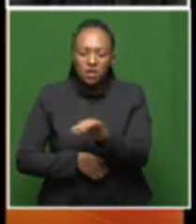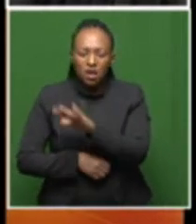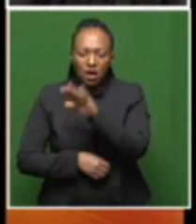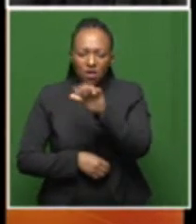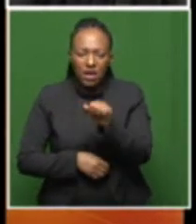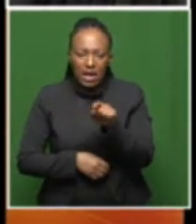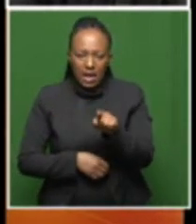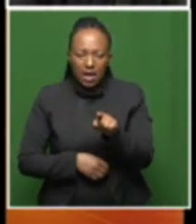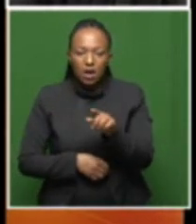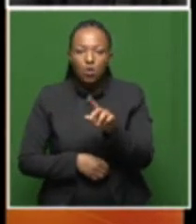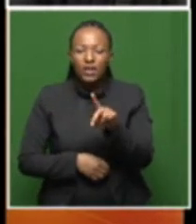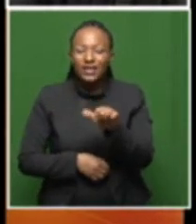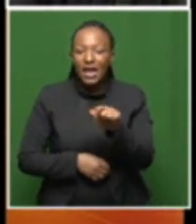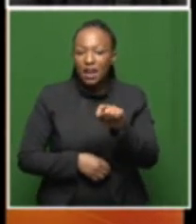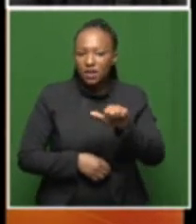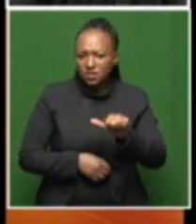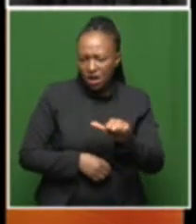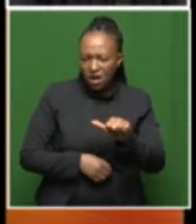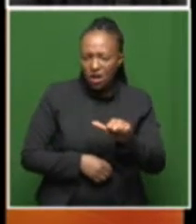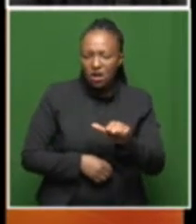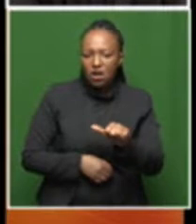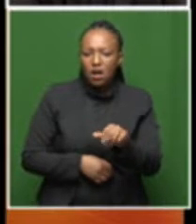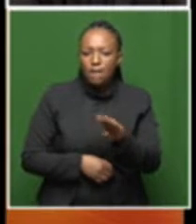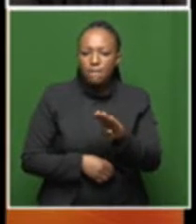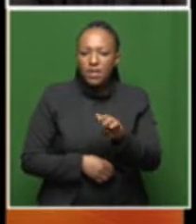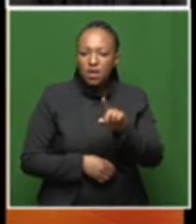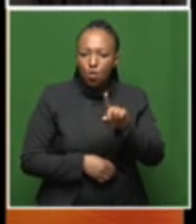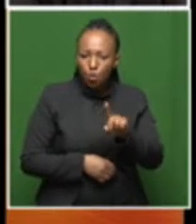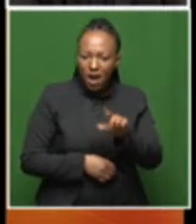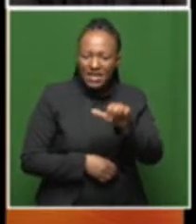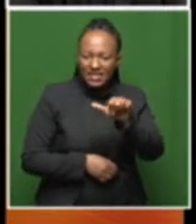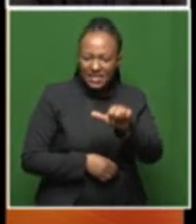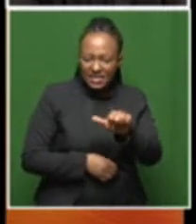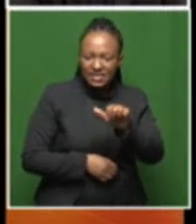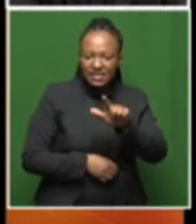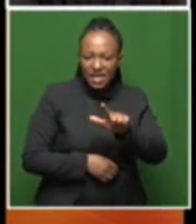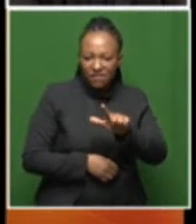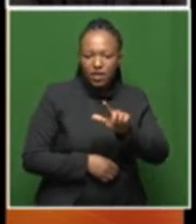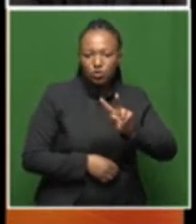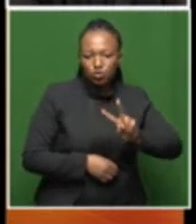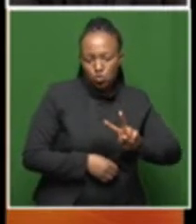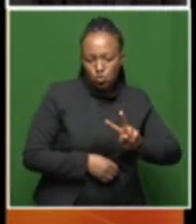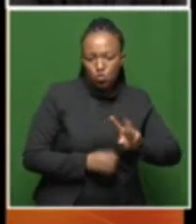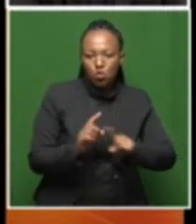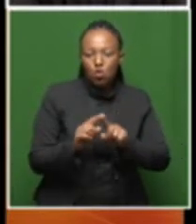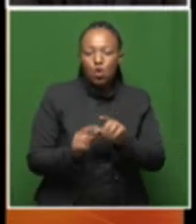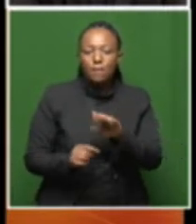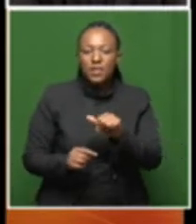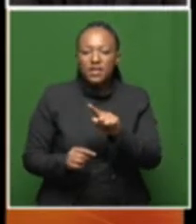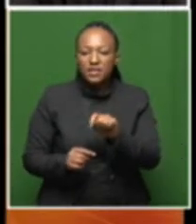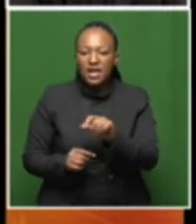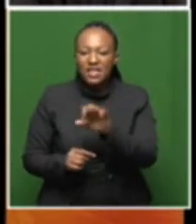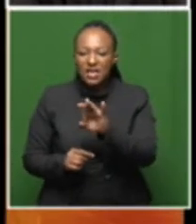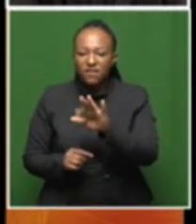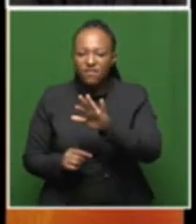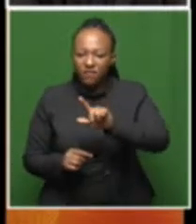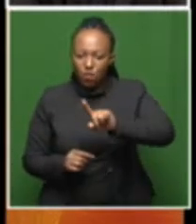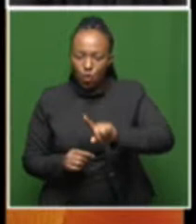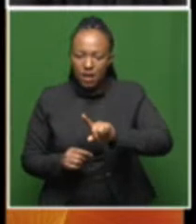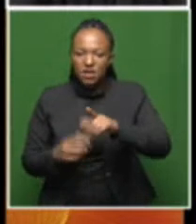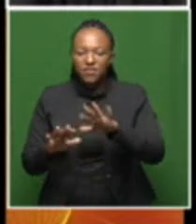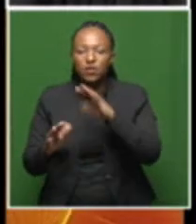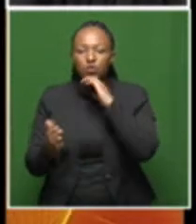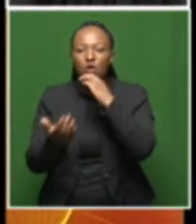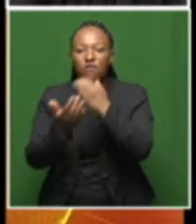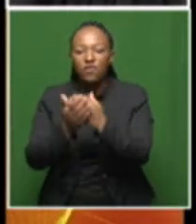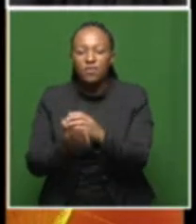The Delta variant is also known by the B16172 and the Beta as the 351, and confirming